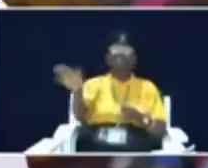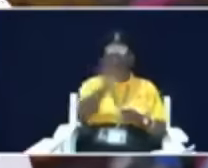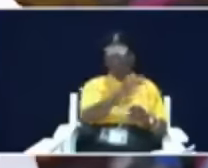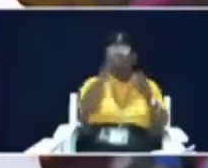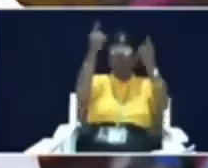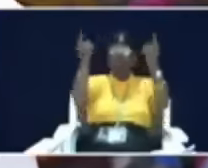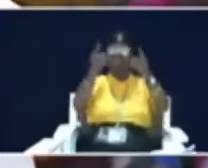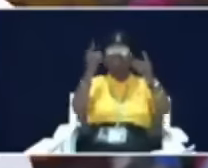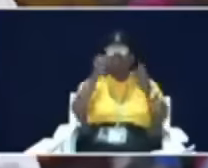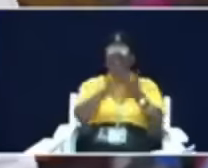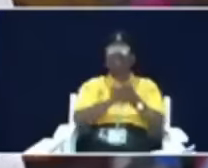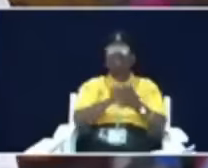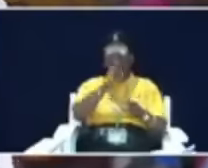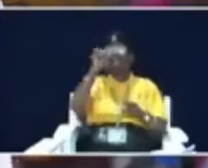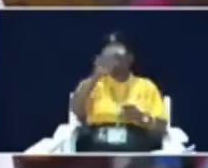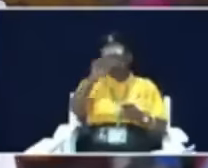that is a problem.